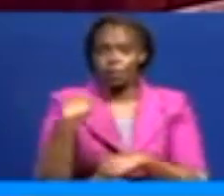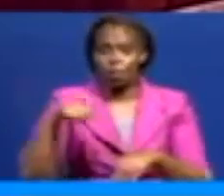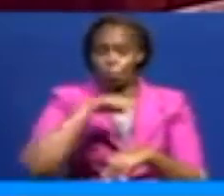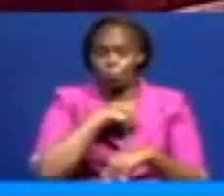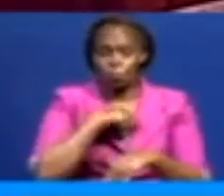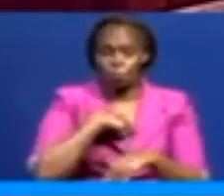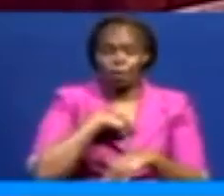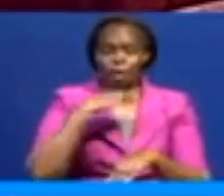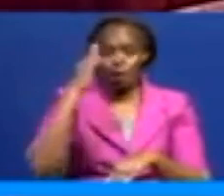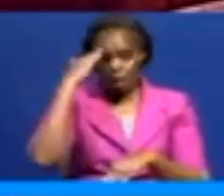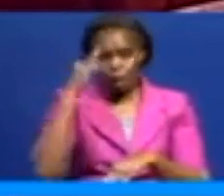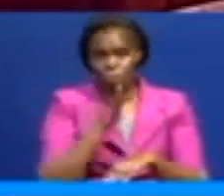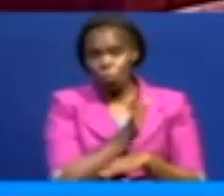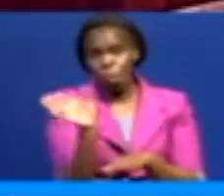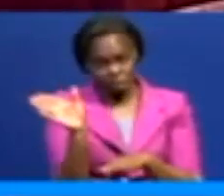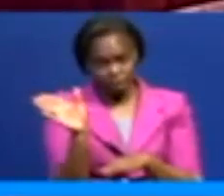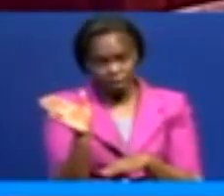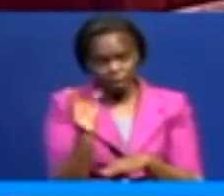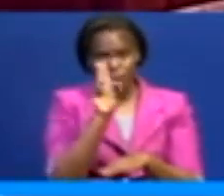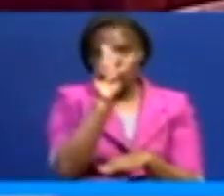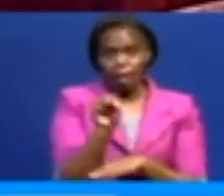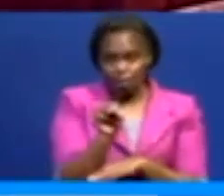United Nations Environment Programme.